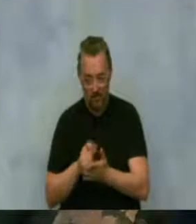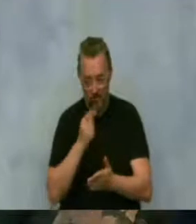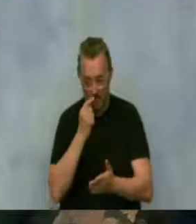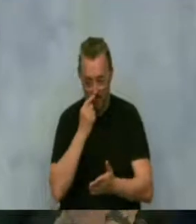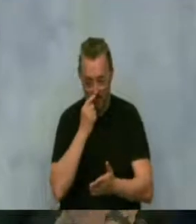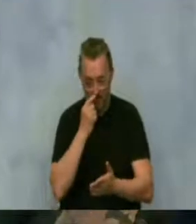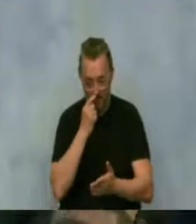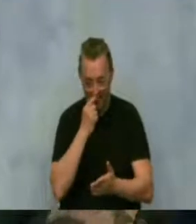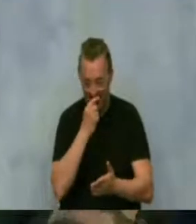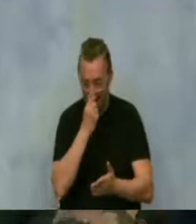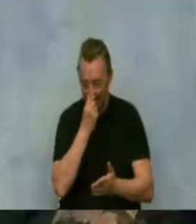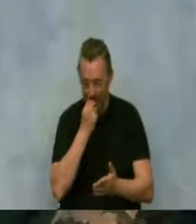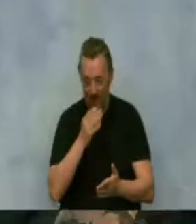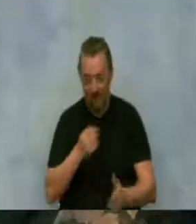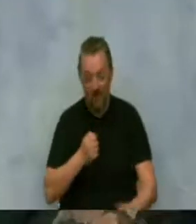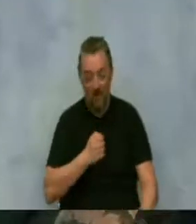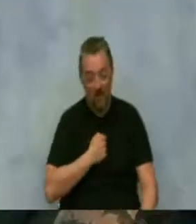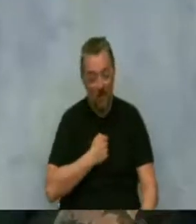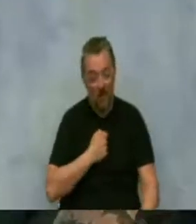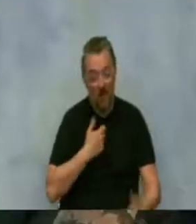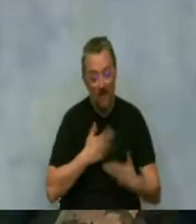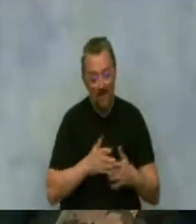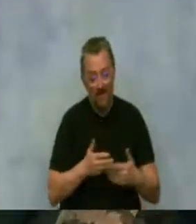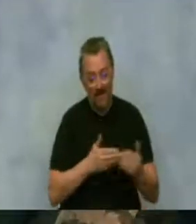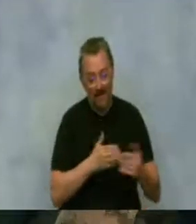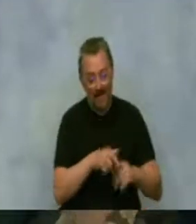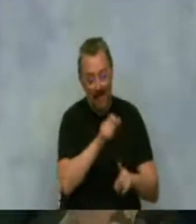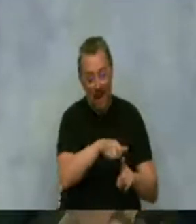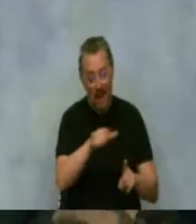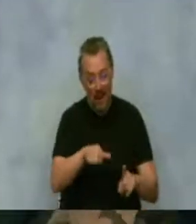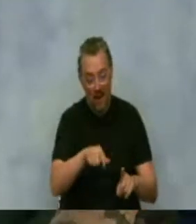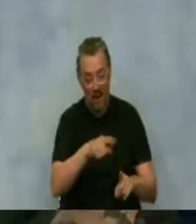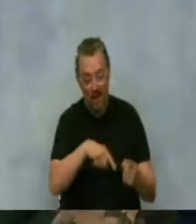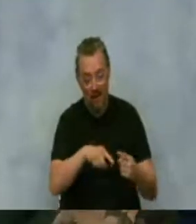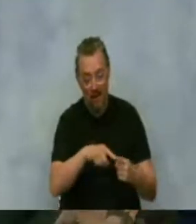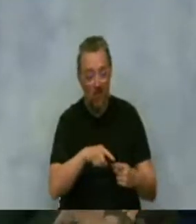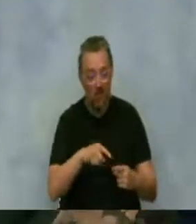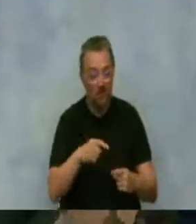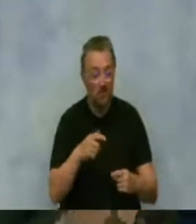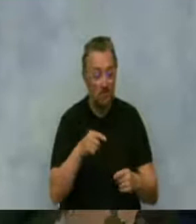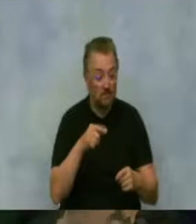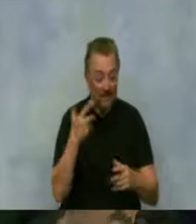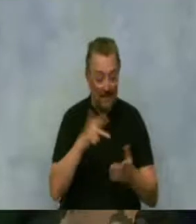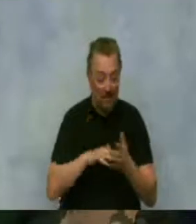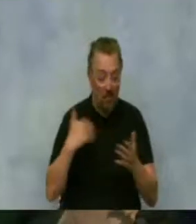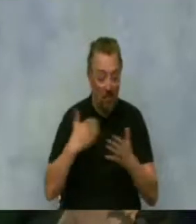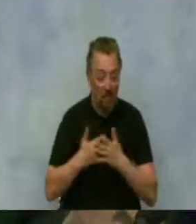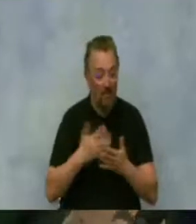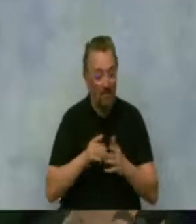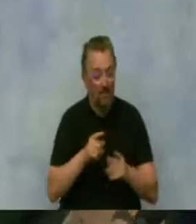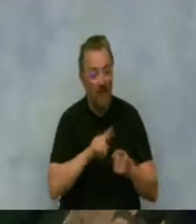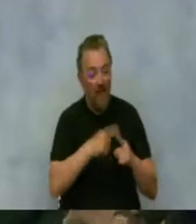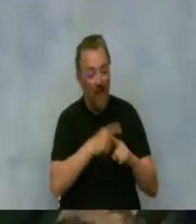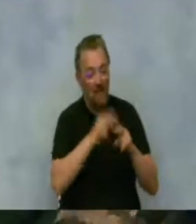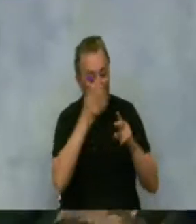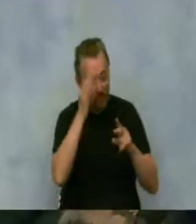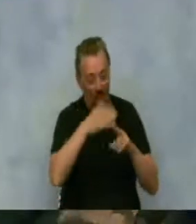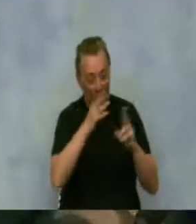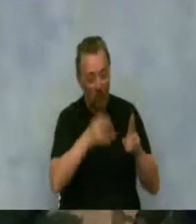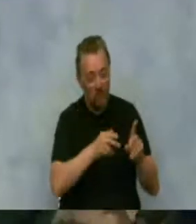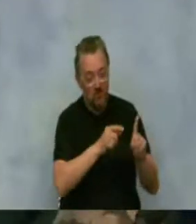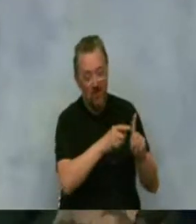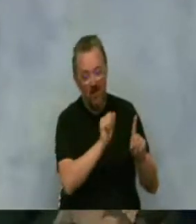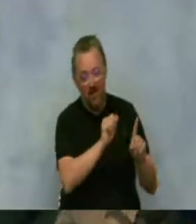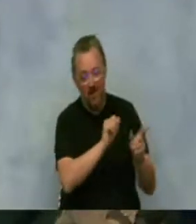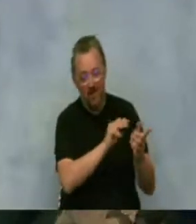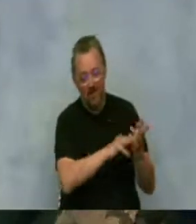And personally, I've dealt with a couple of people recently or over the past 18 months who inherited an ex-council house from an